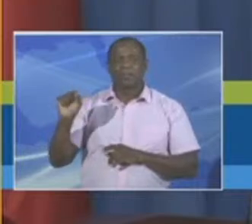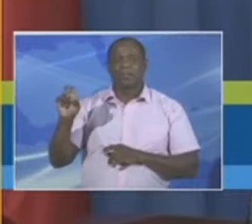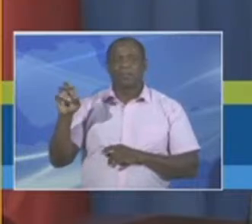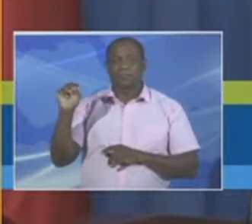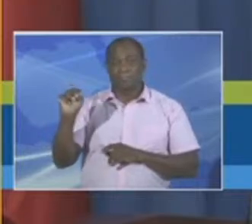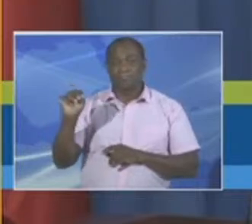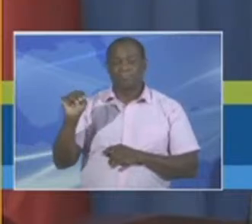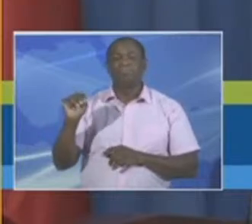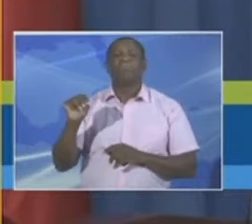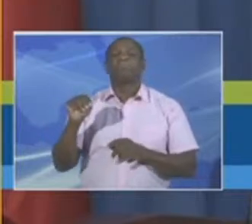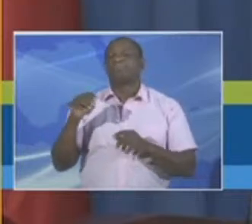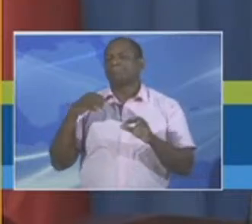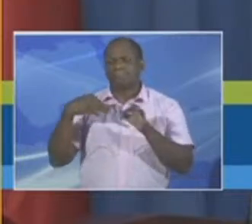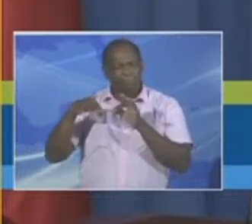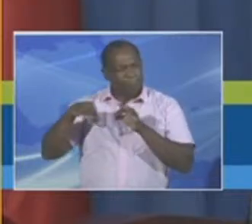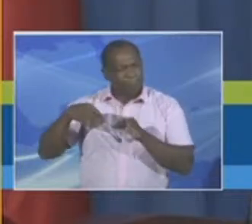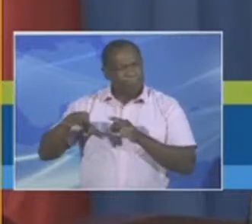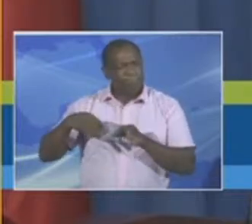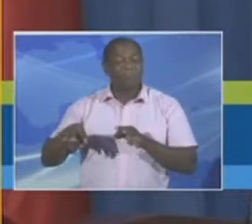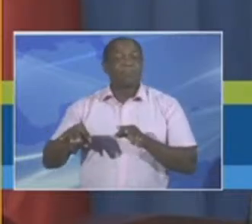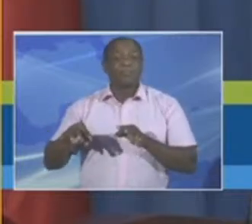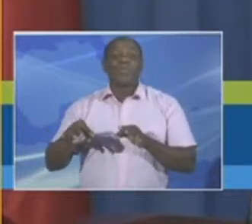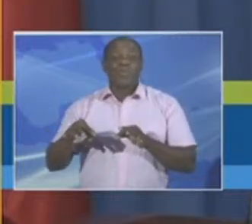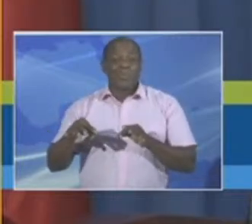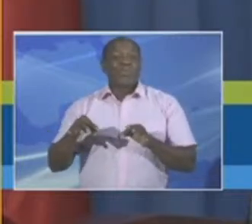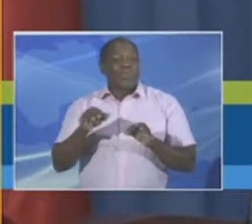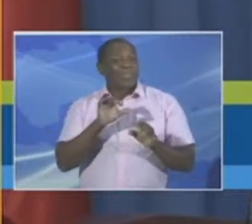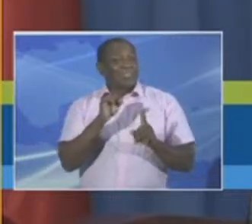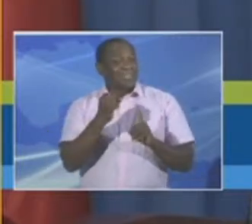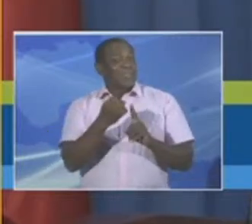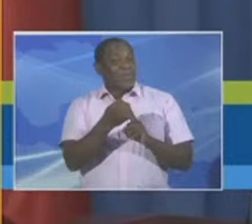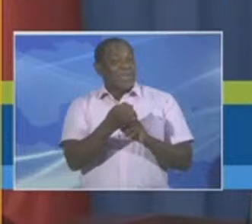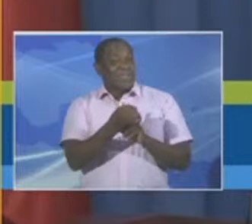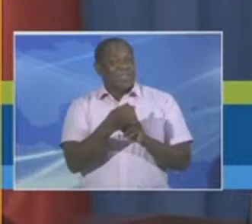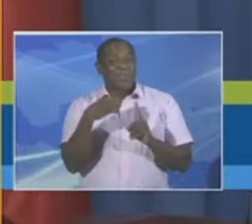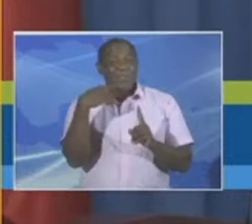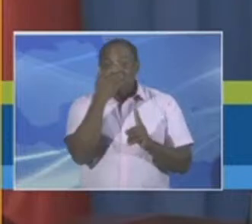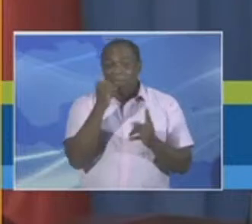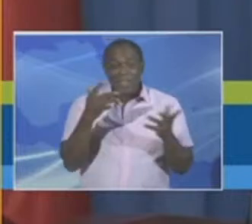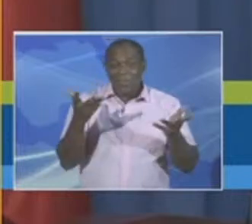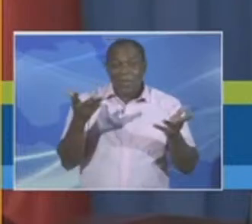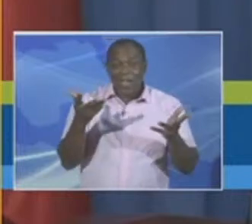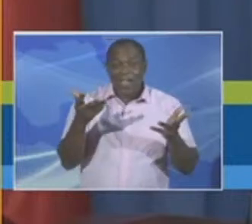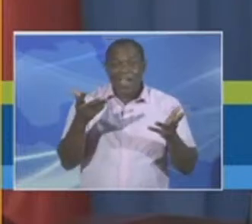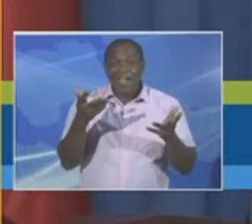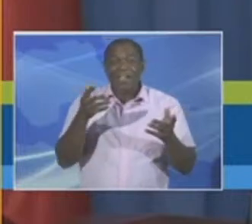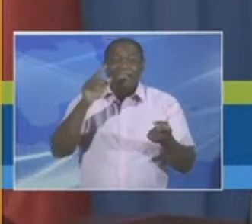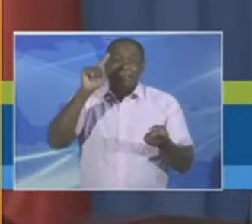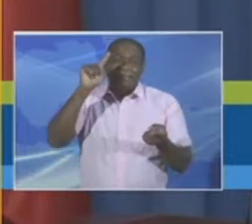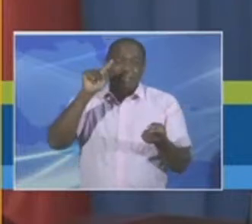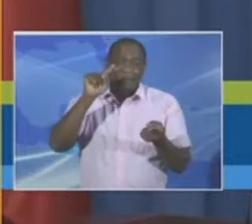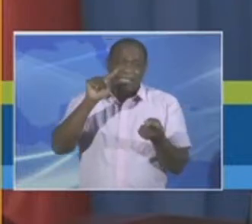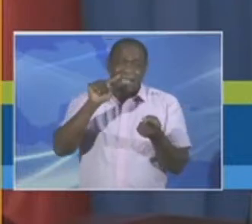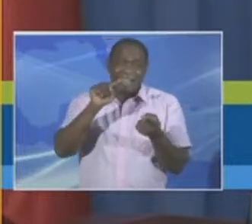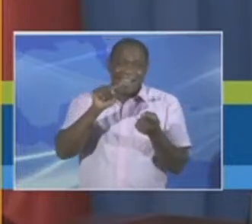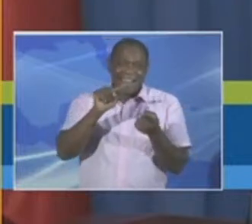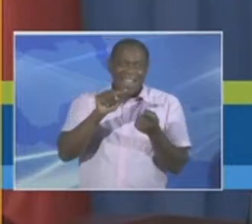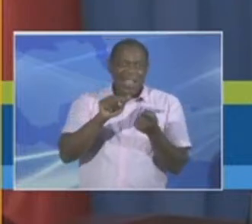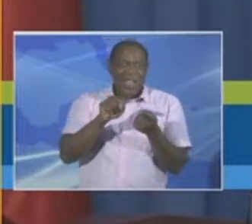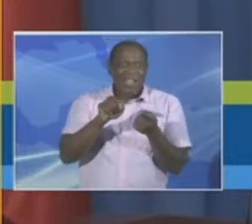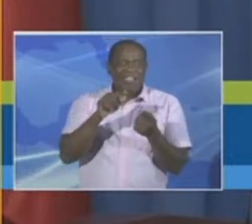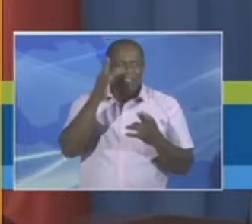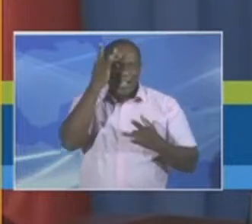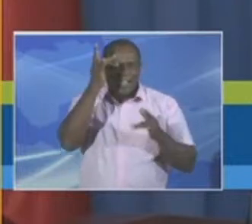indeed a situation where we are seeing less patients, but, and that's a big